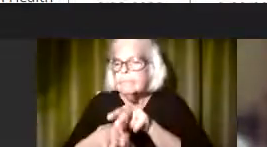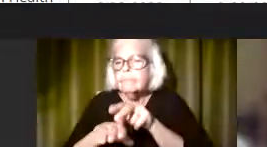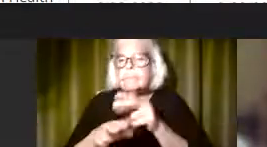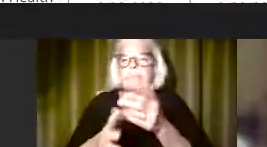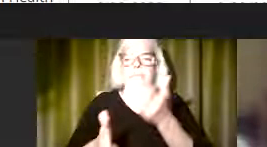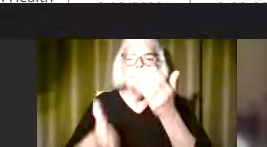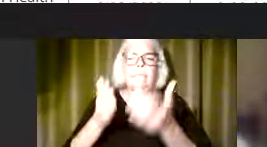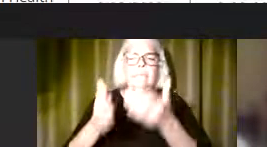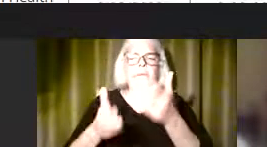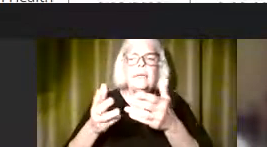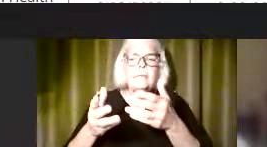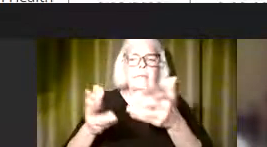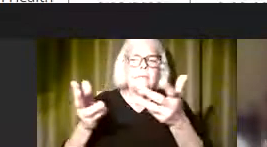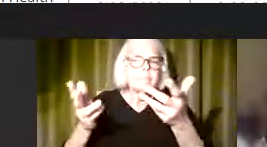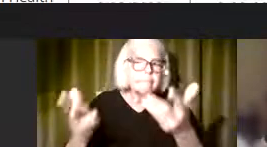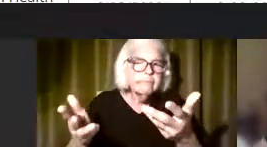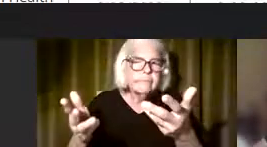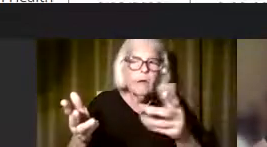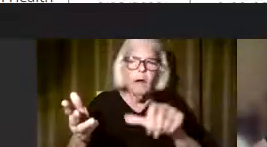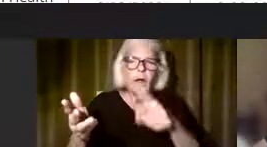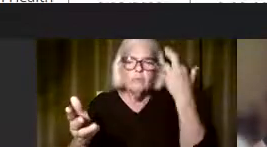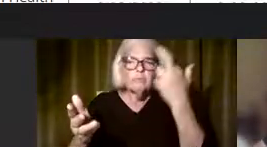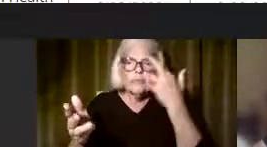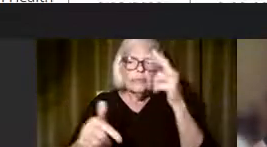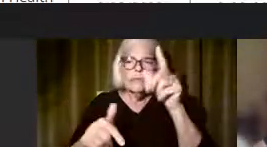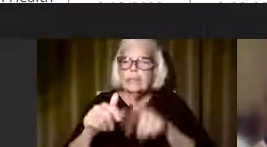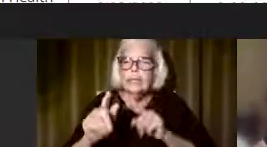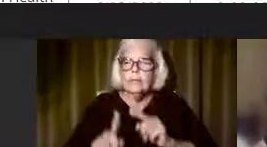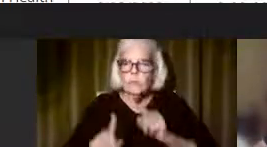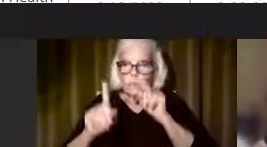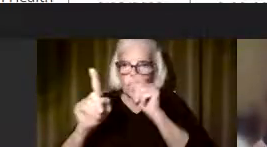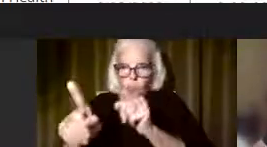there may be for others.